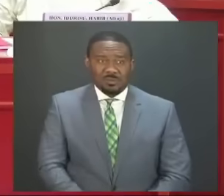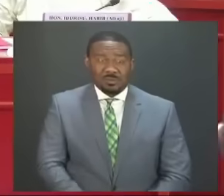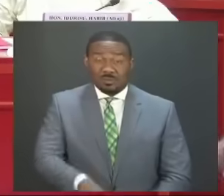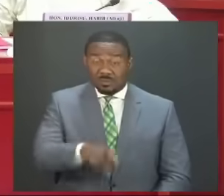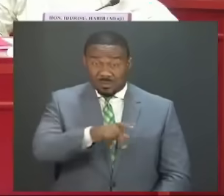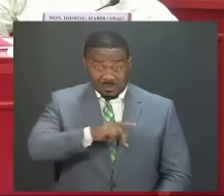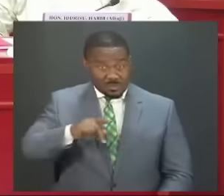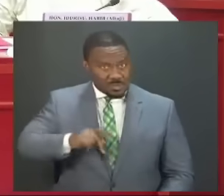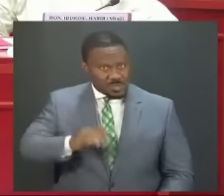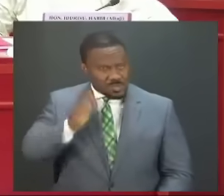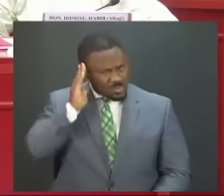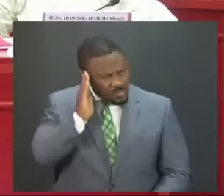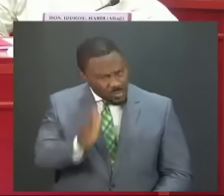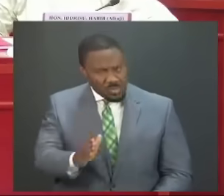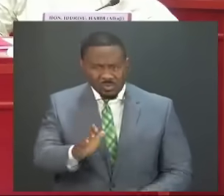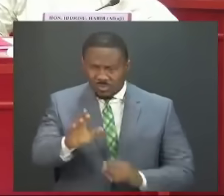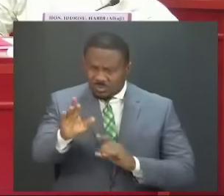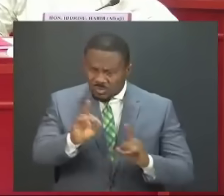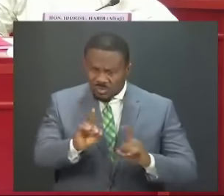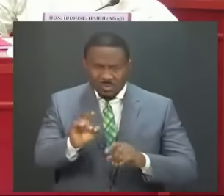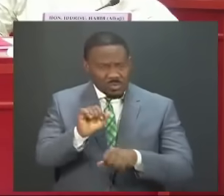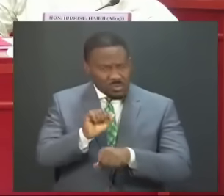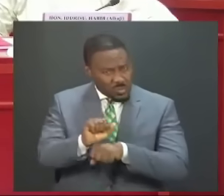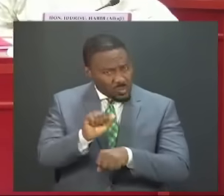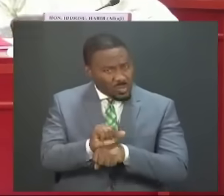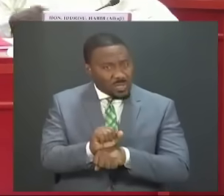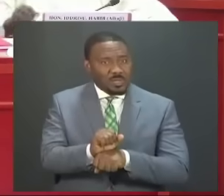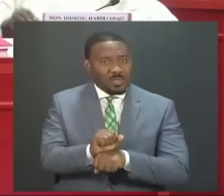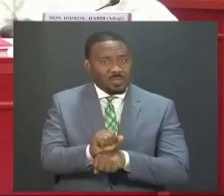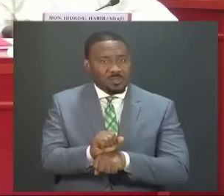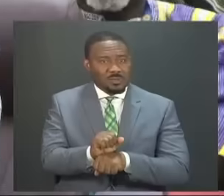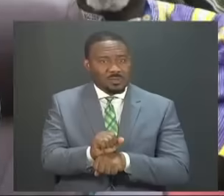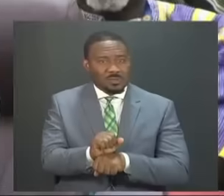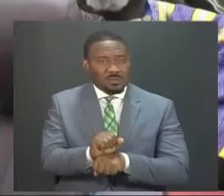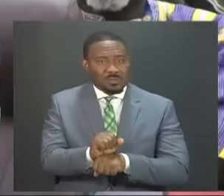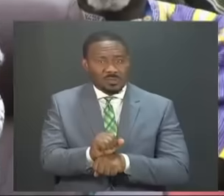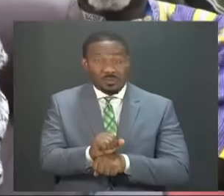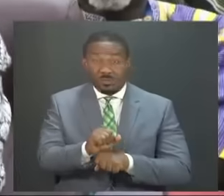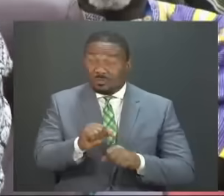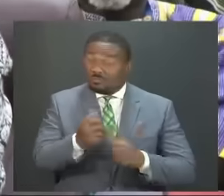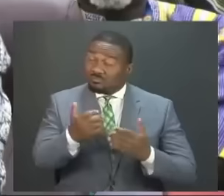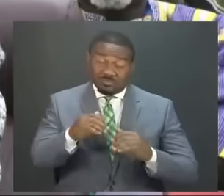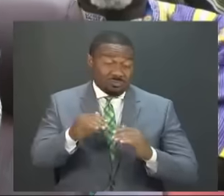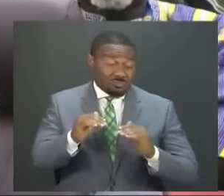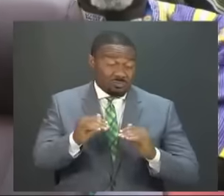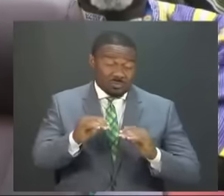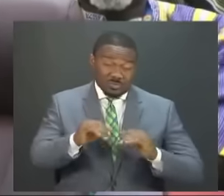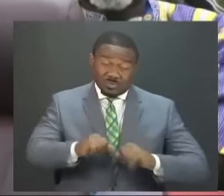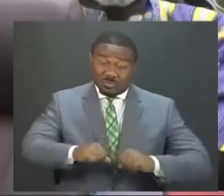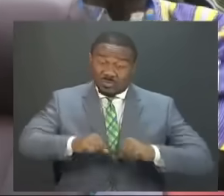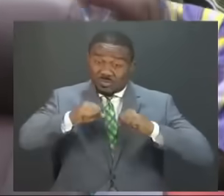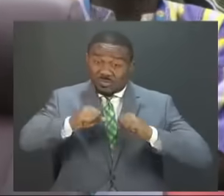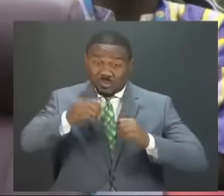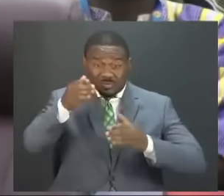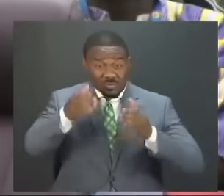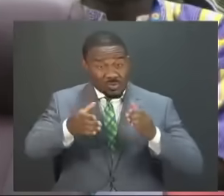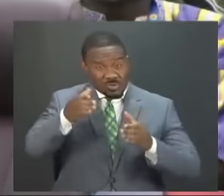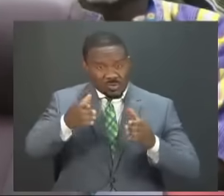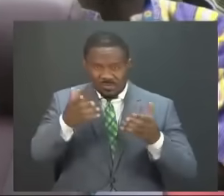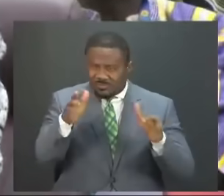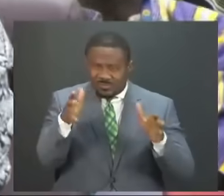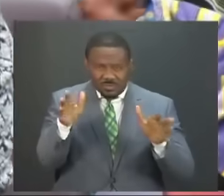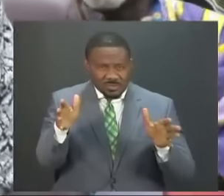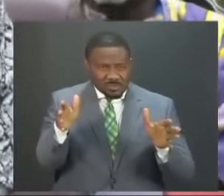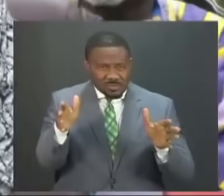will perform its constitutional rights and duties. The Supreme Court has already settled that Majority matter. will be brief. A